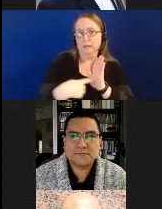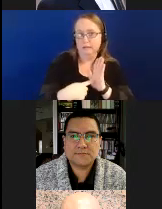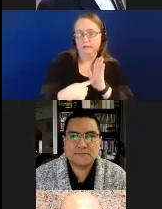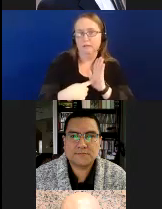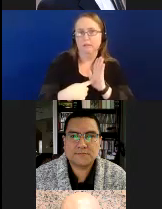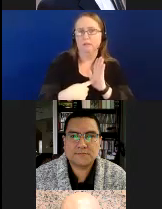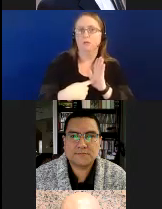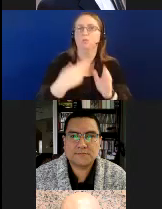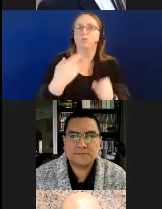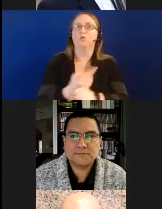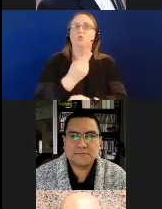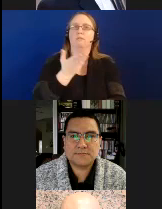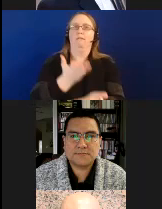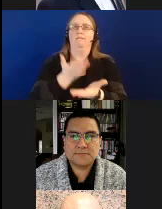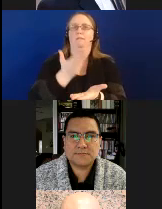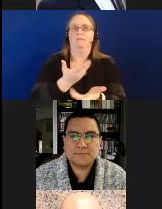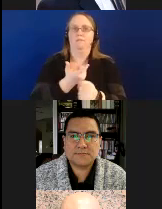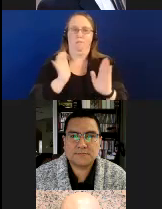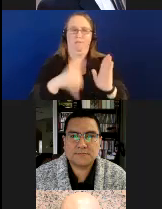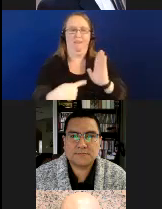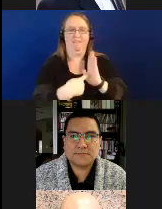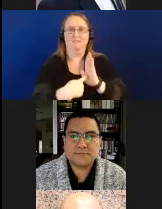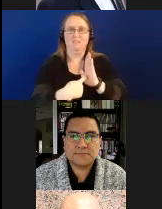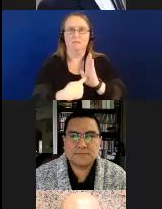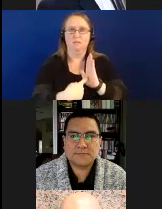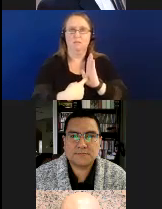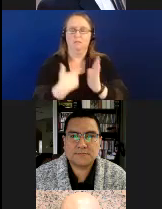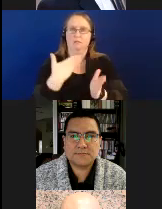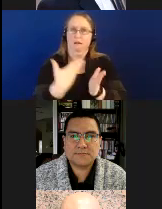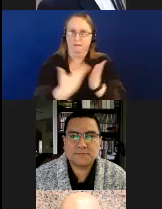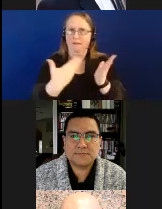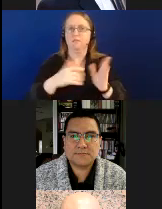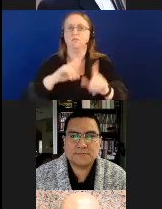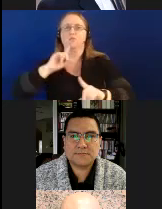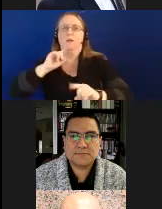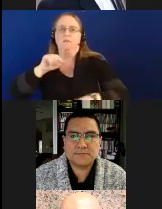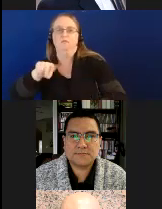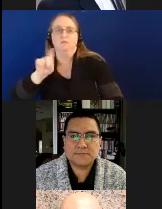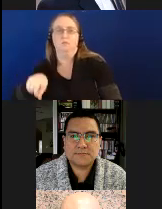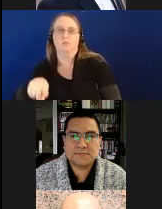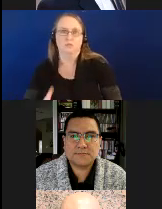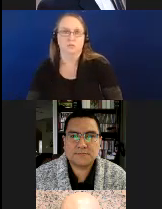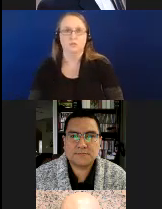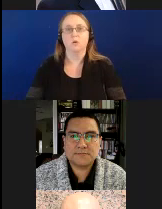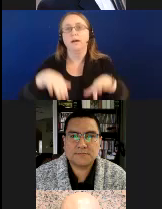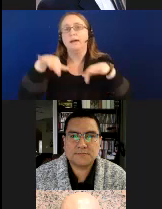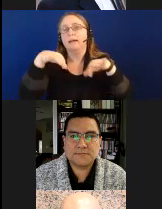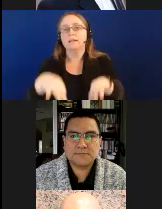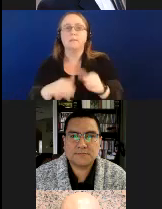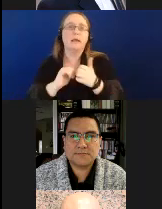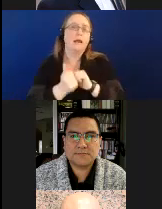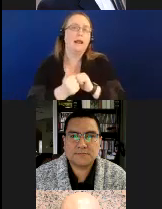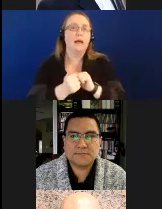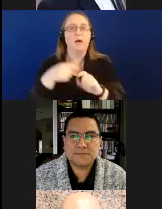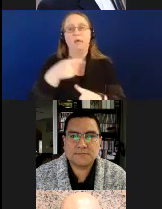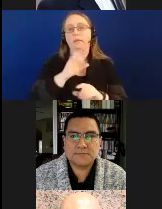use evidence from that passage to be able to answer this question. So explain how the